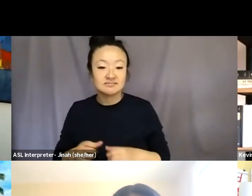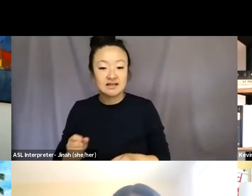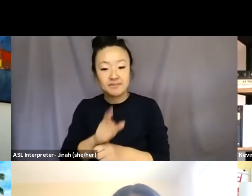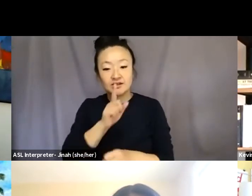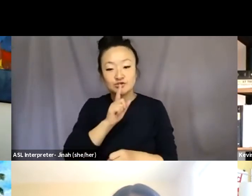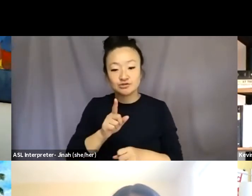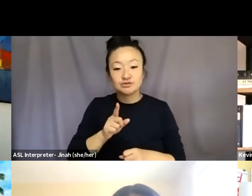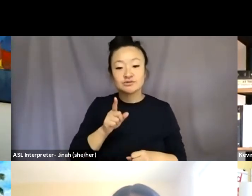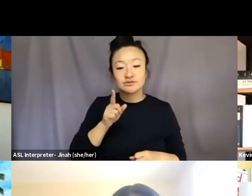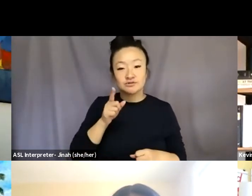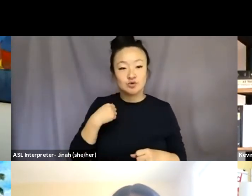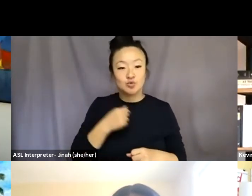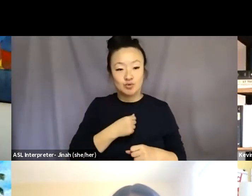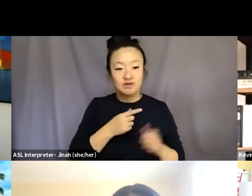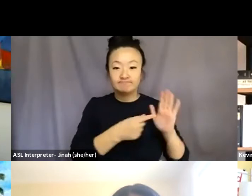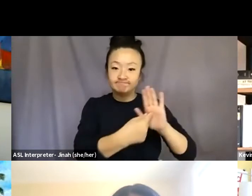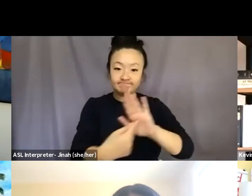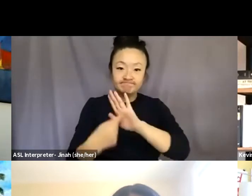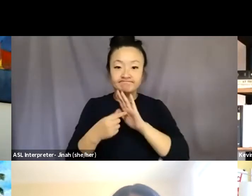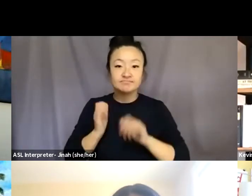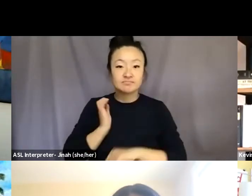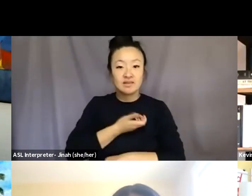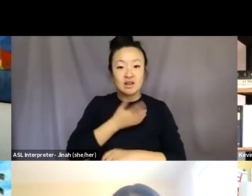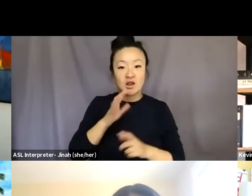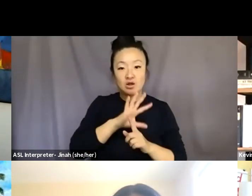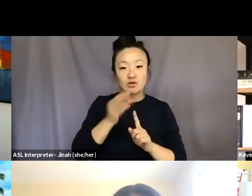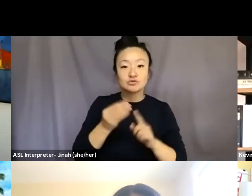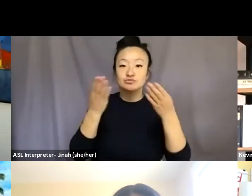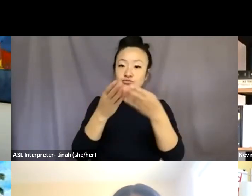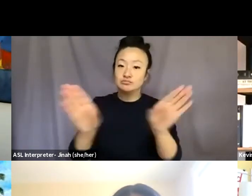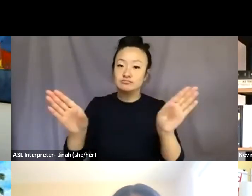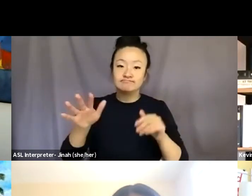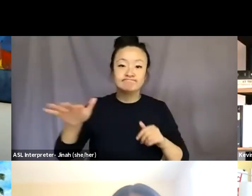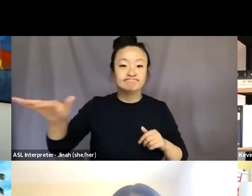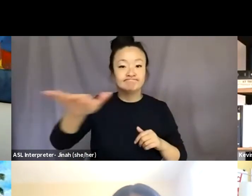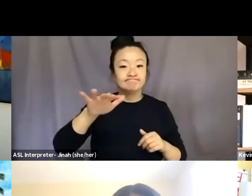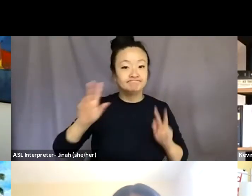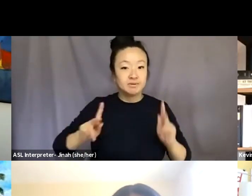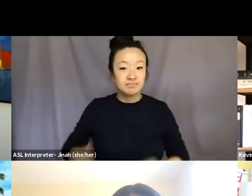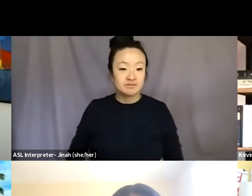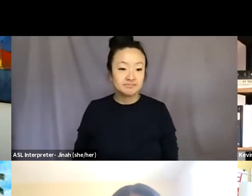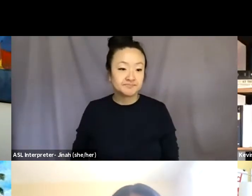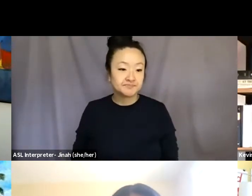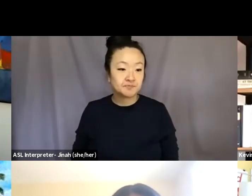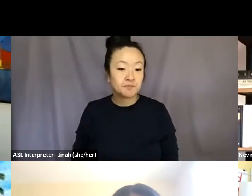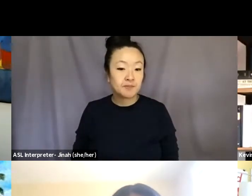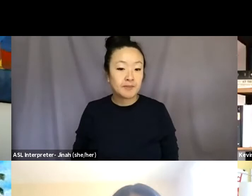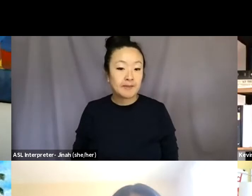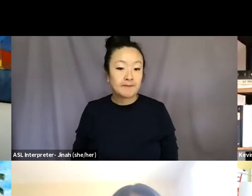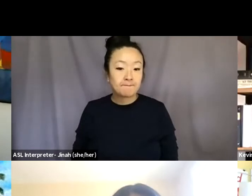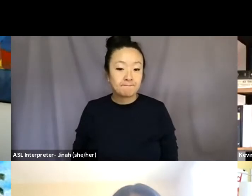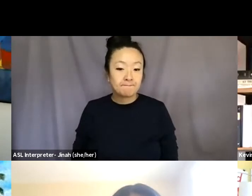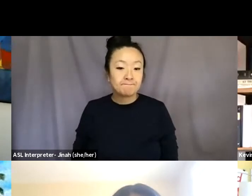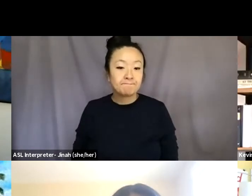we showcase our cultures to the general public. And, you know, it's all I think that